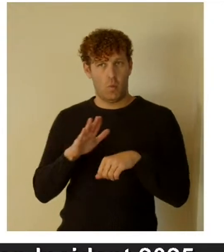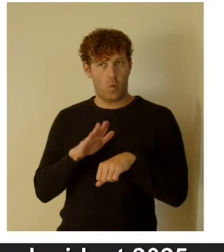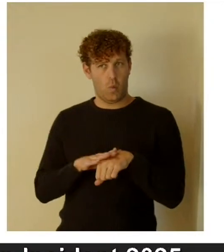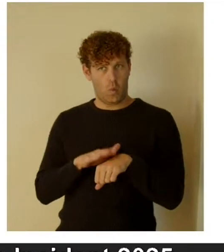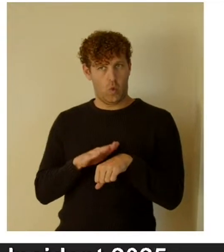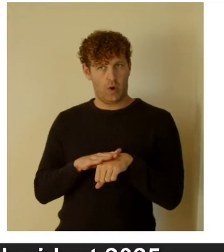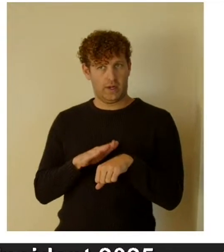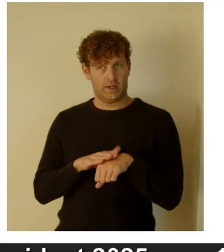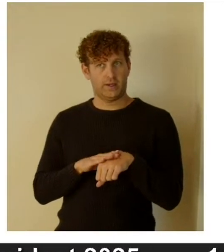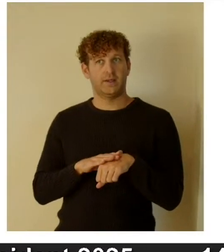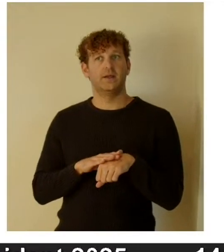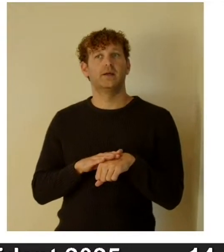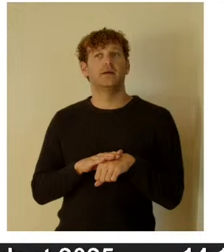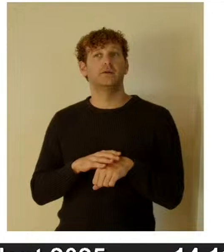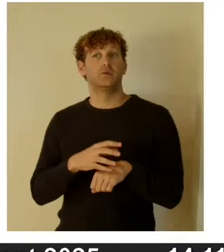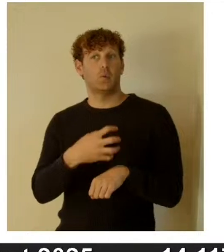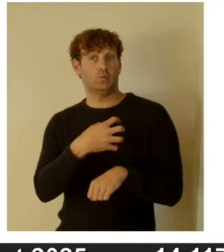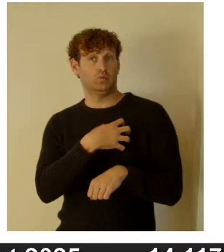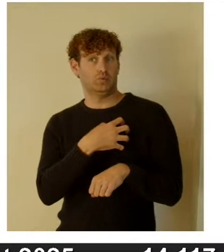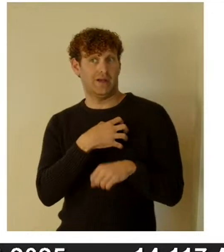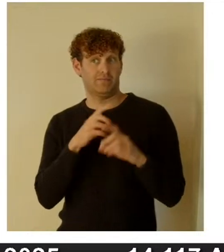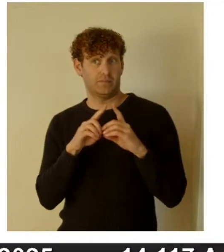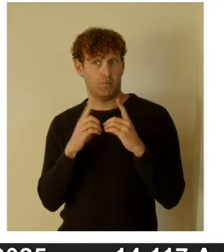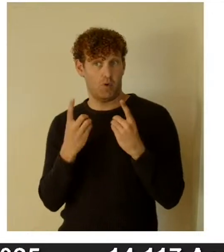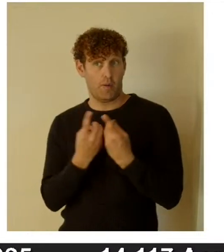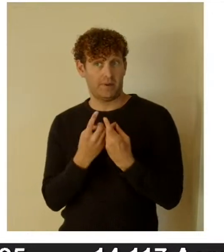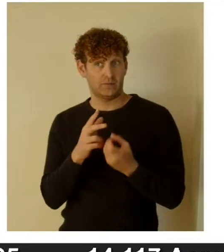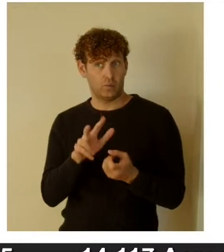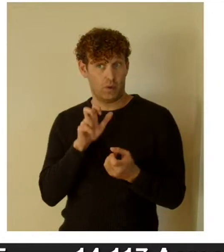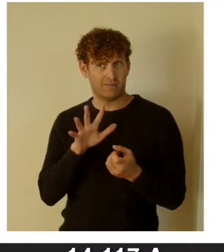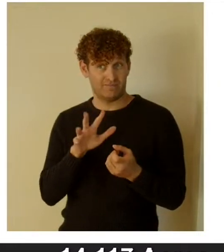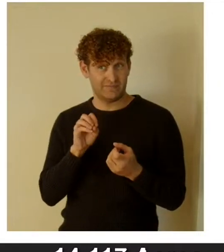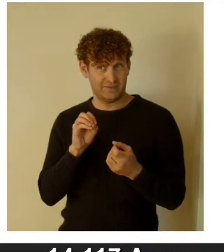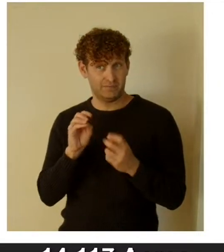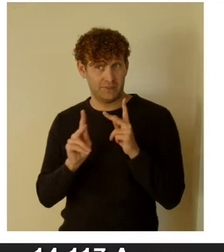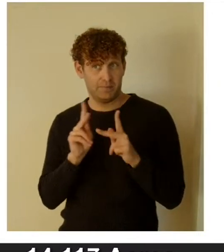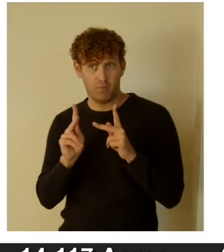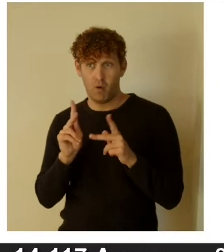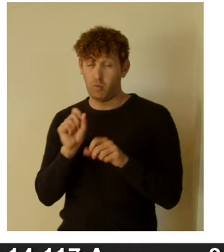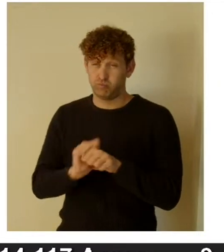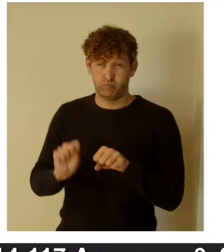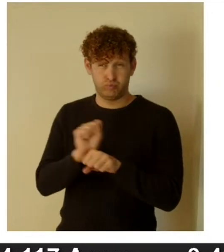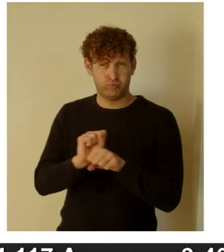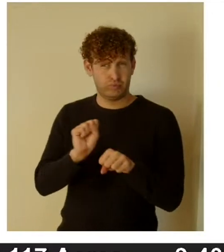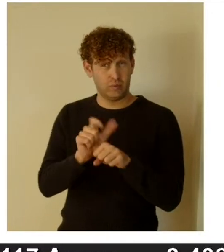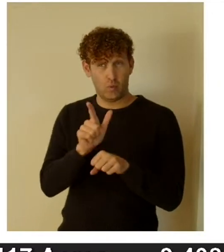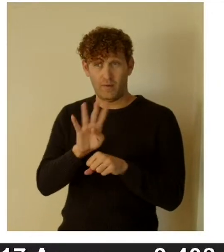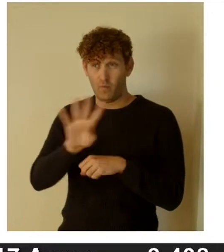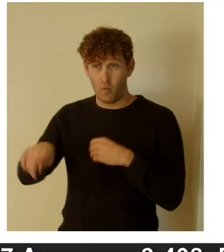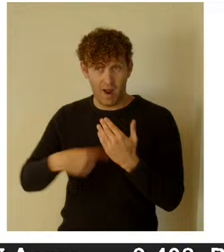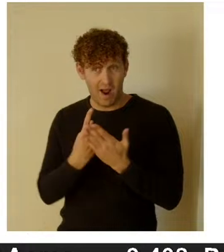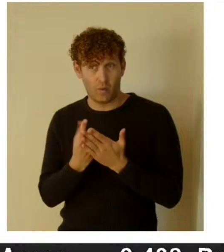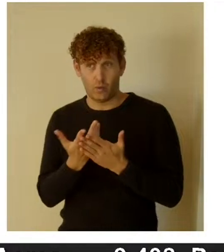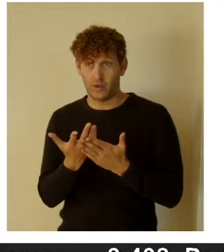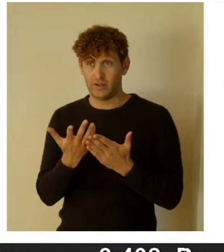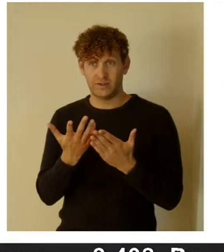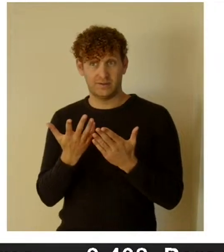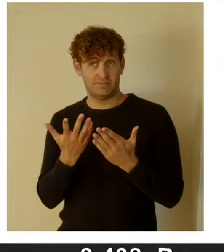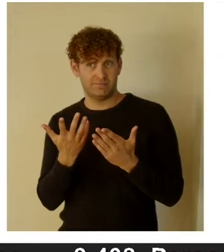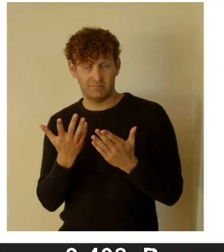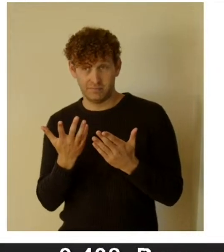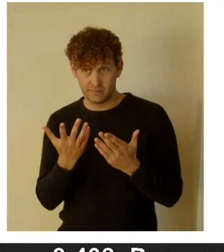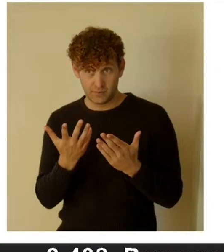still have over 350 personnel working 24/7 with active missions that include road